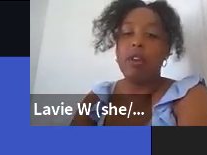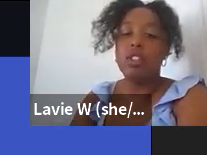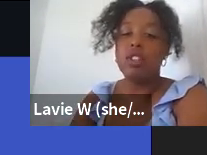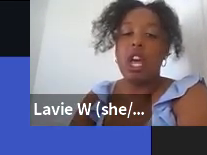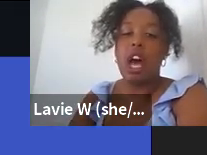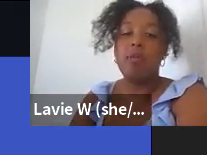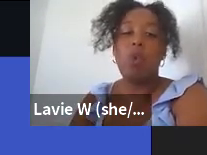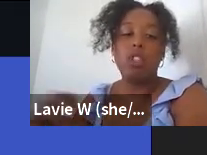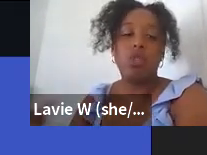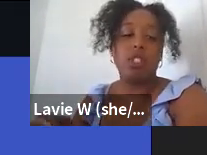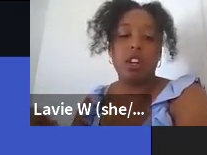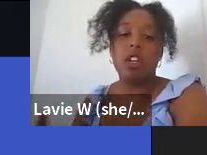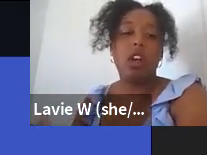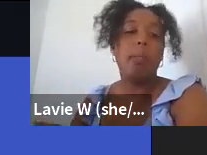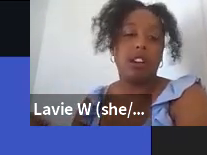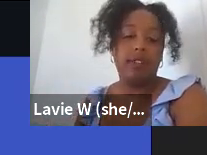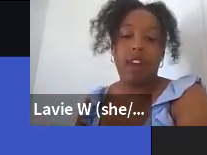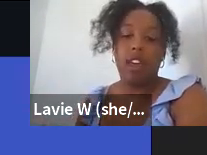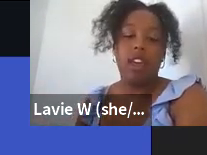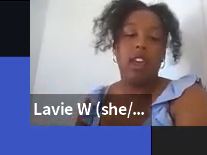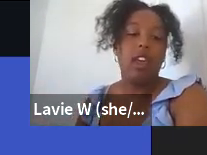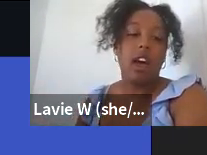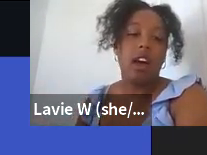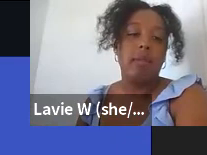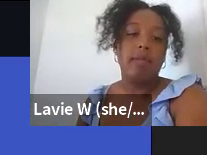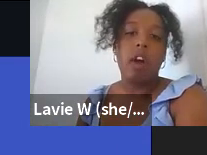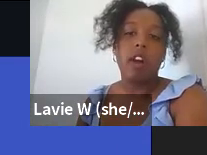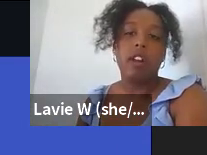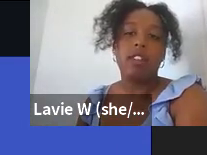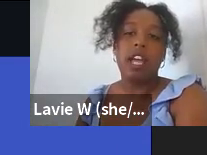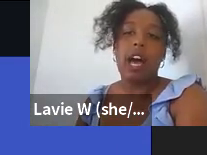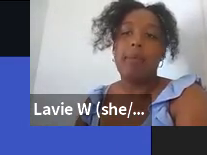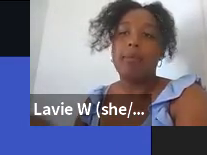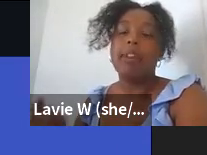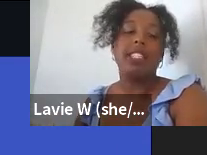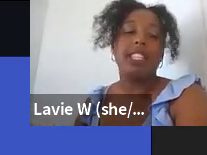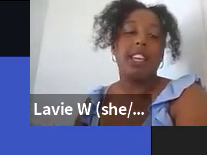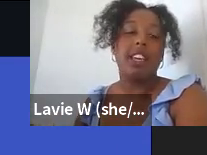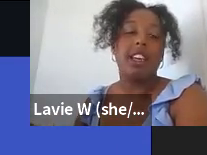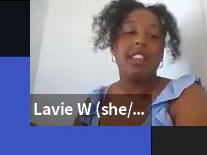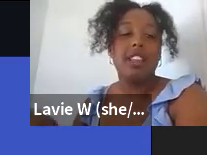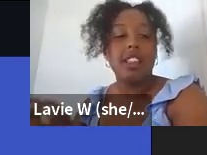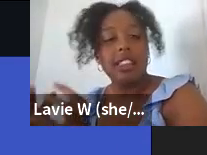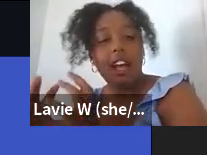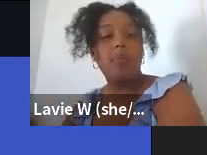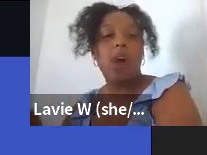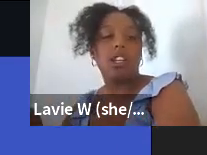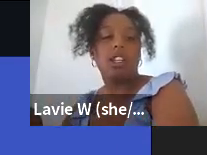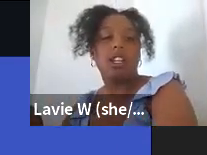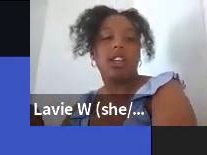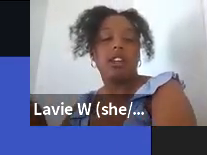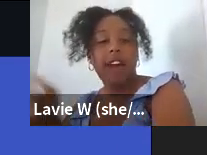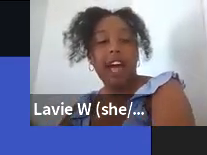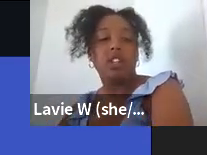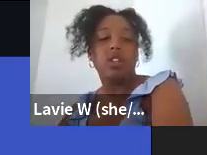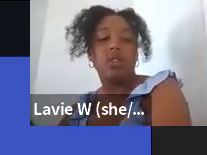transforming powers once we start commodifying art and placing that